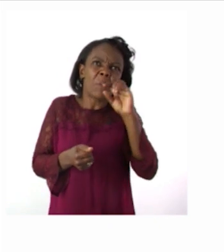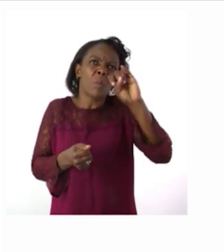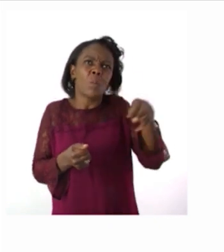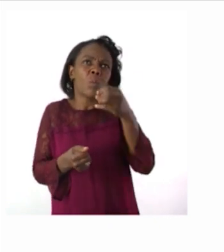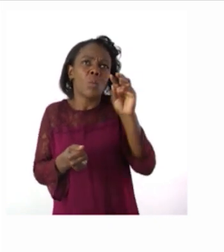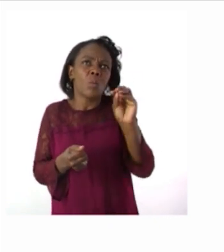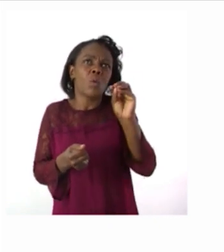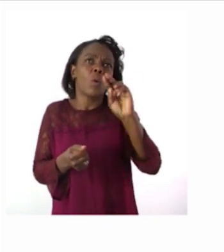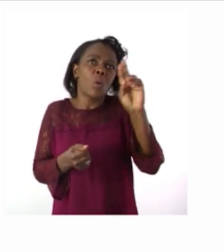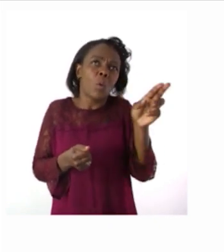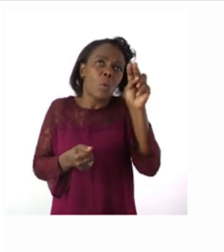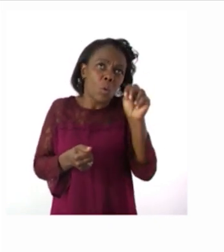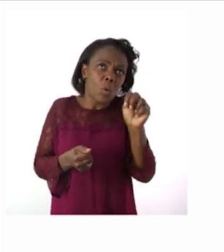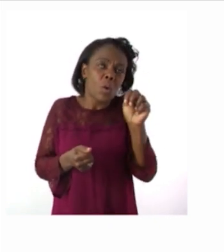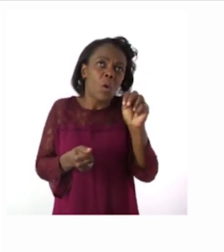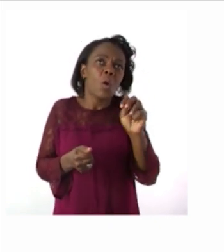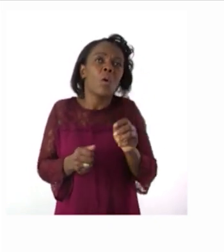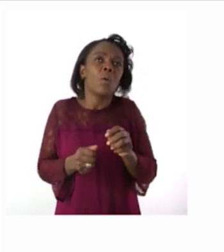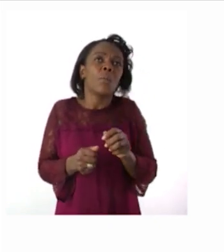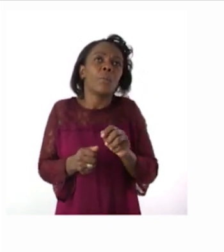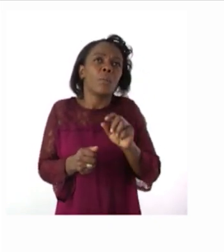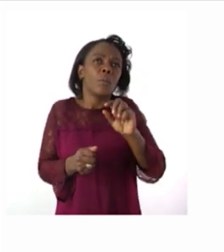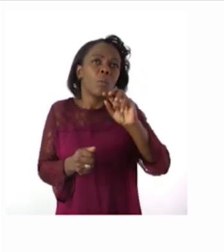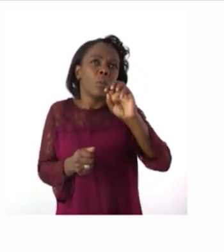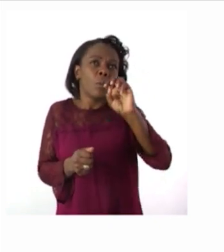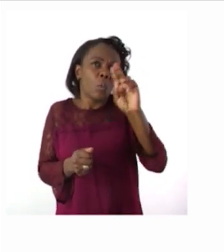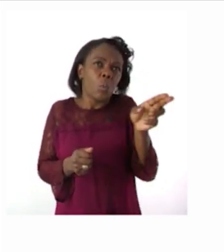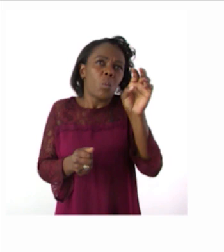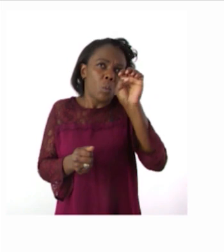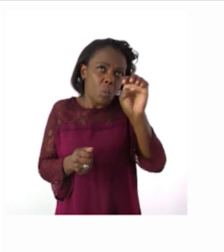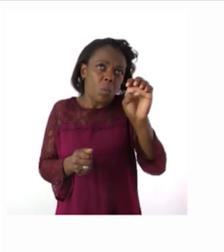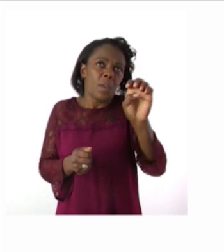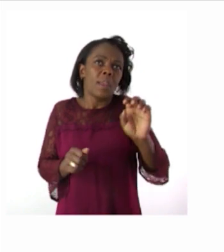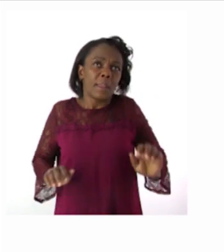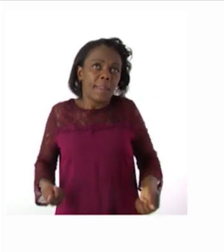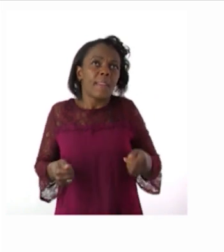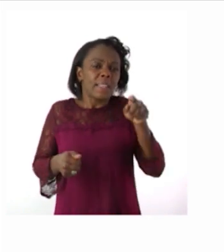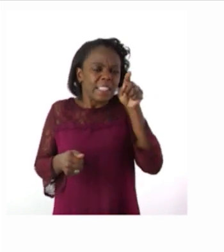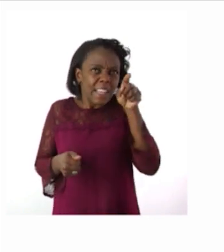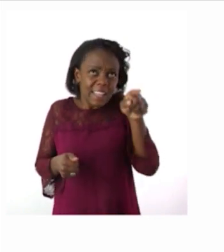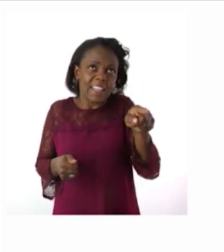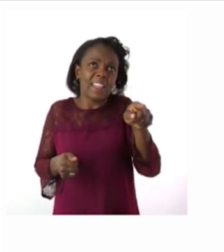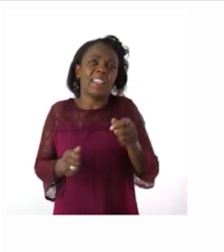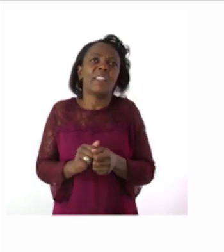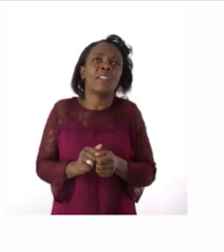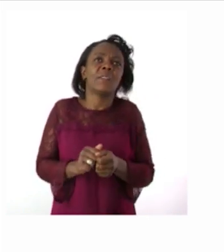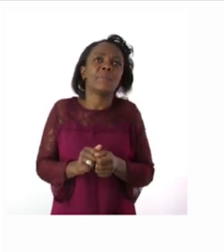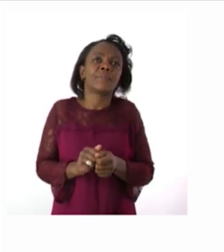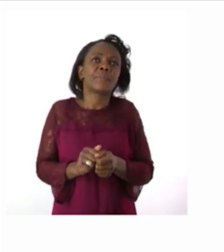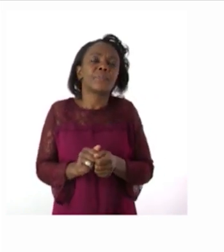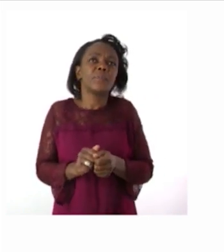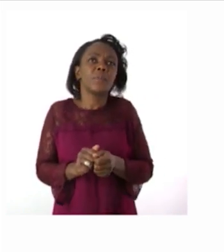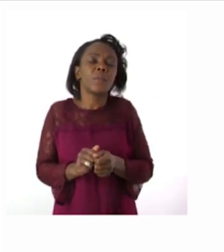blue bag. Now we are going to replace John with a pronoun, the correct one. So we are going to say, he